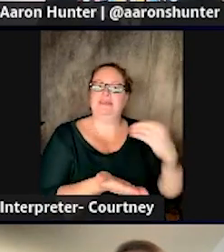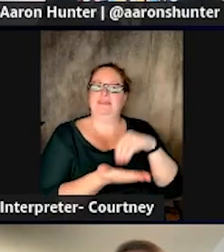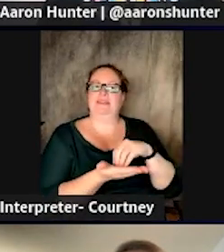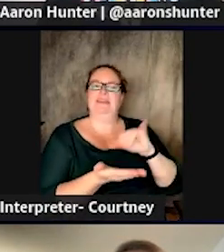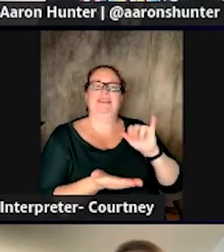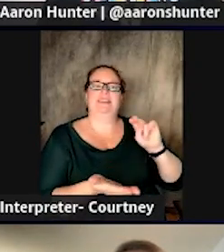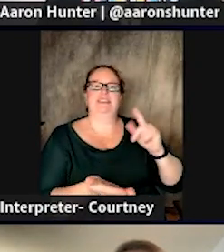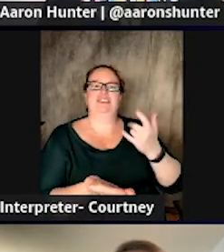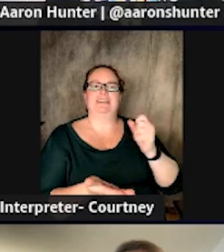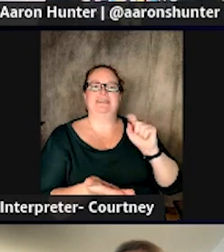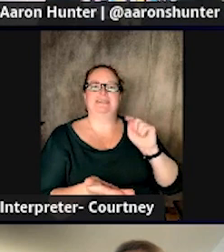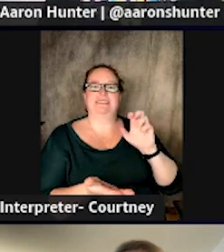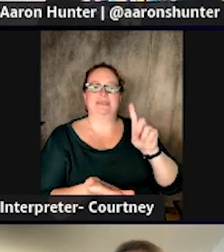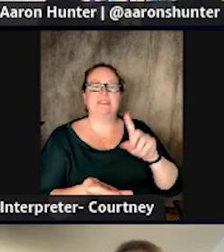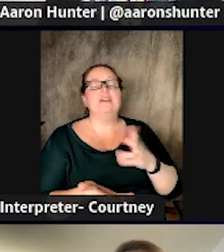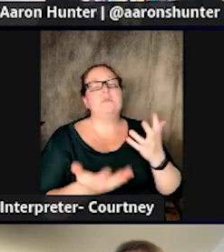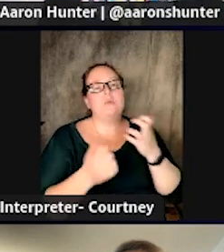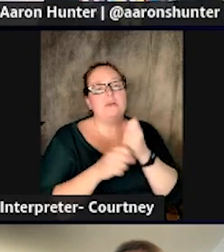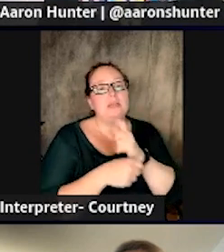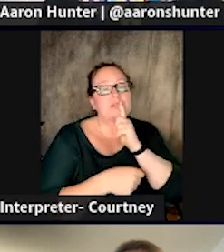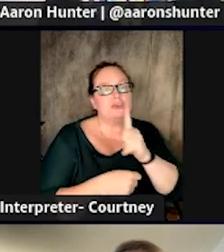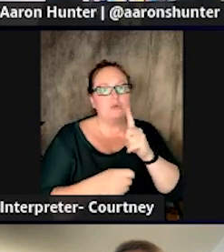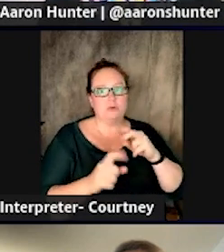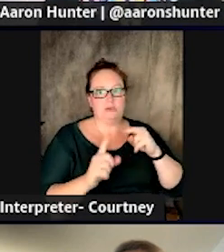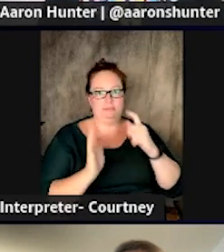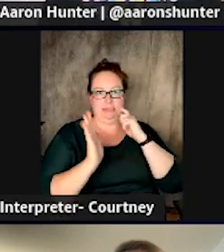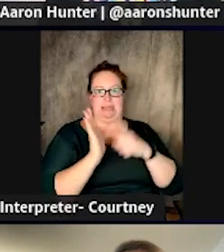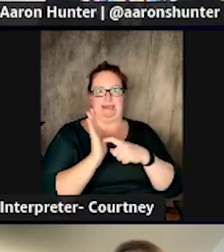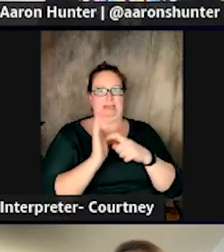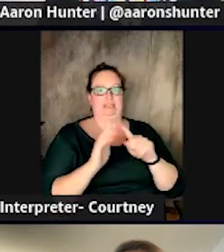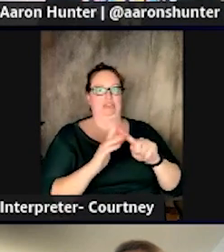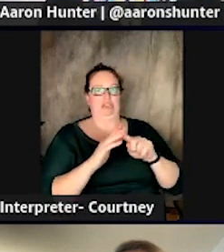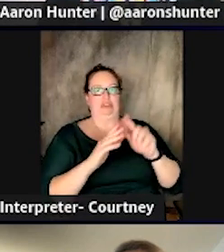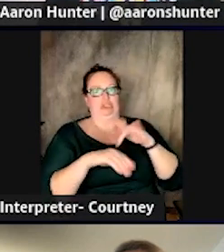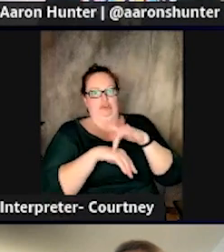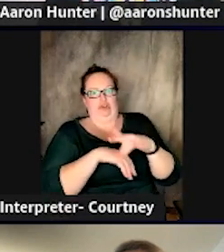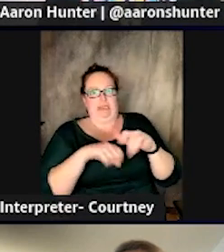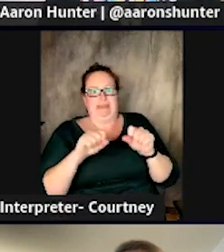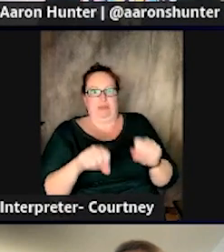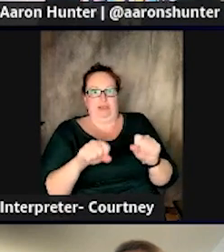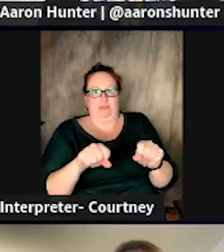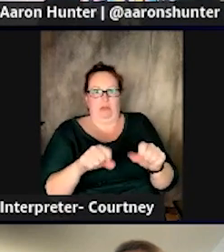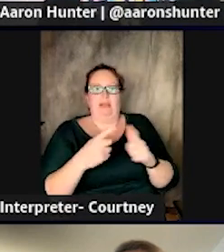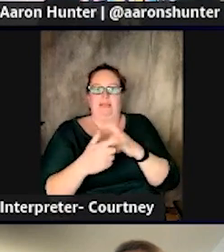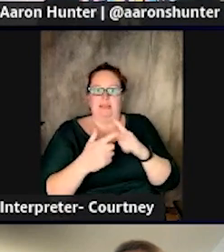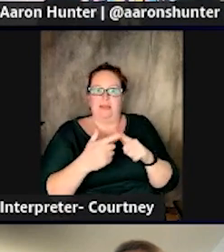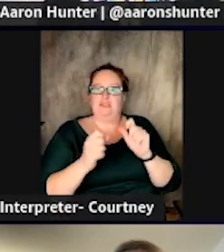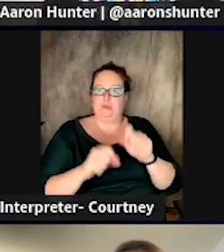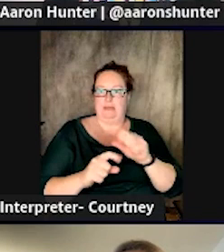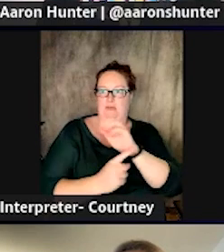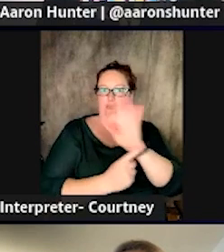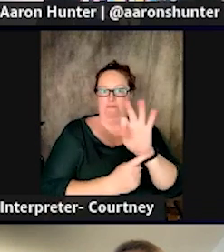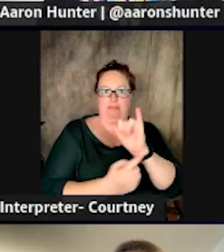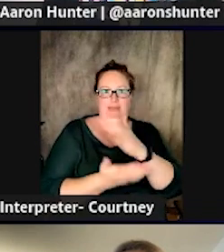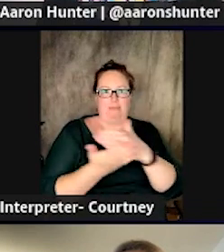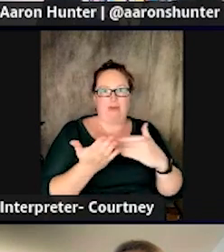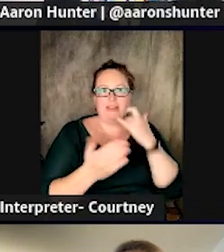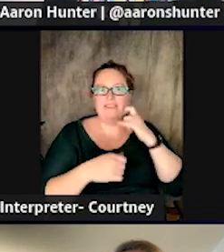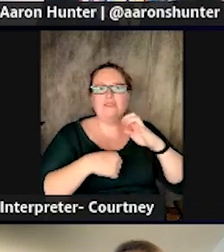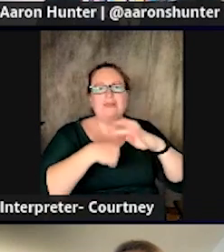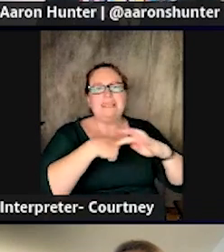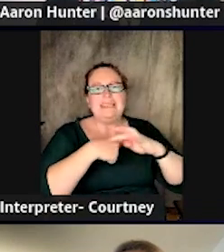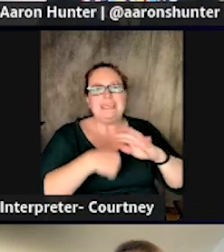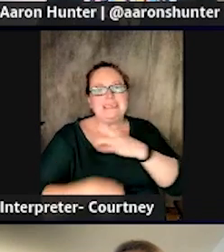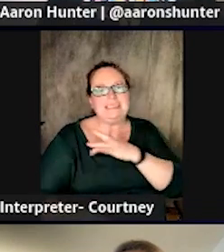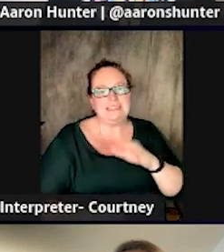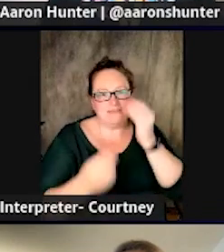it as early as possible in the processing path and give you the ability to turn that part off if you're leaking sensitive information. That's